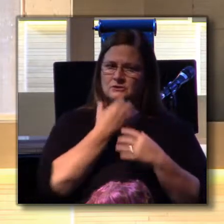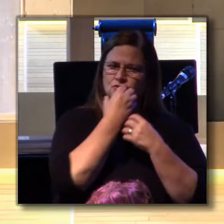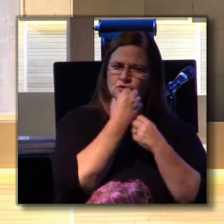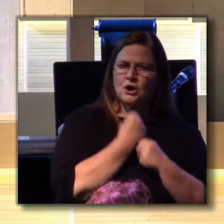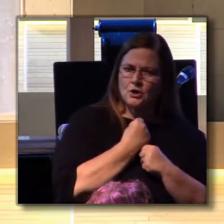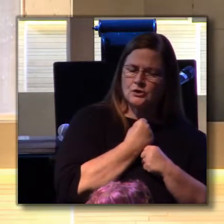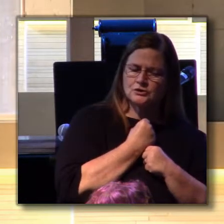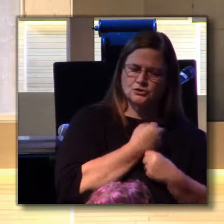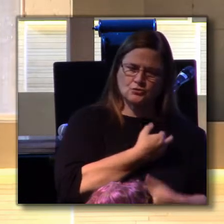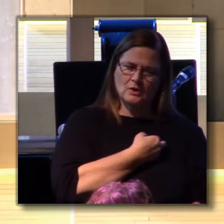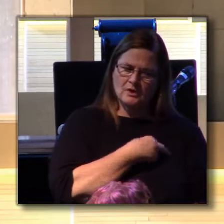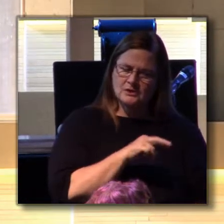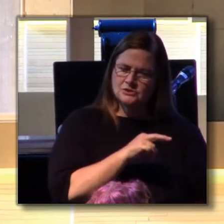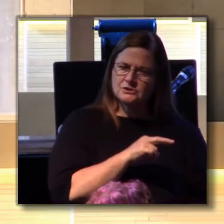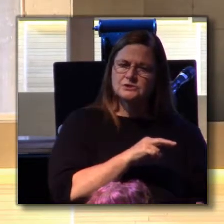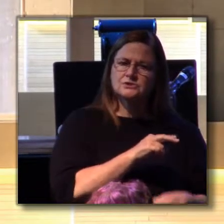religious